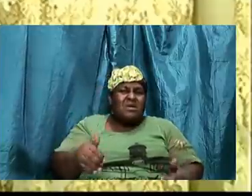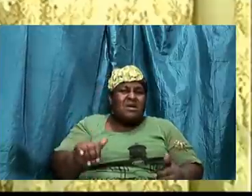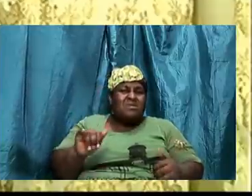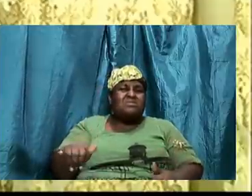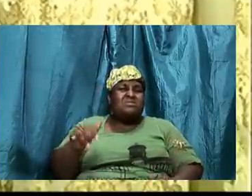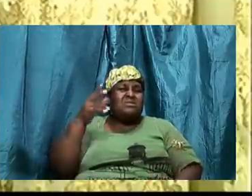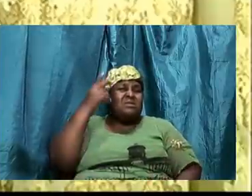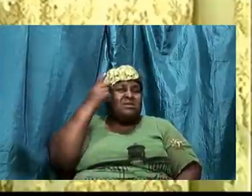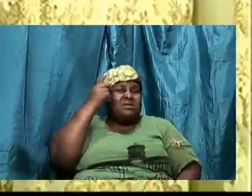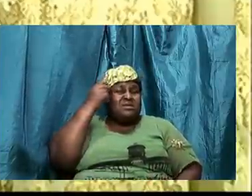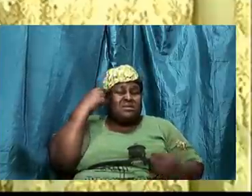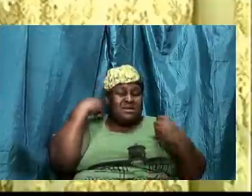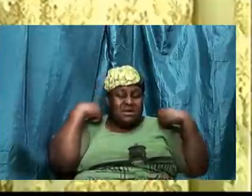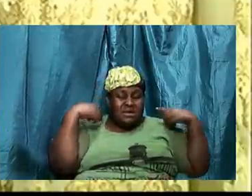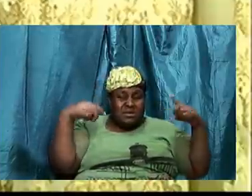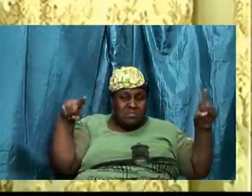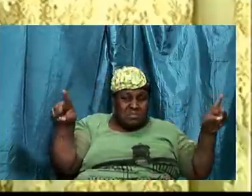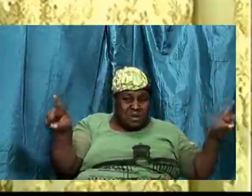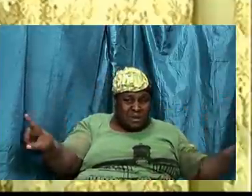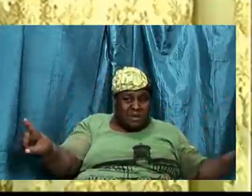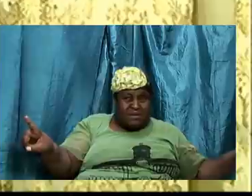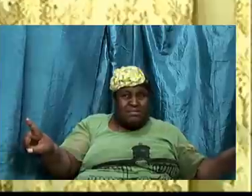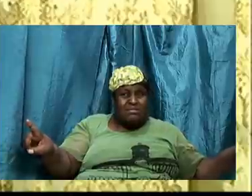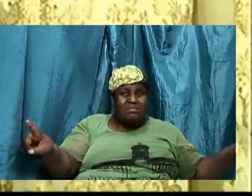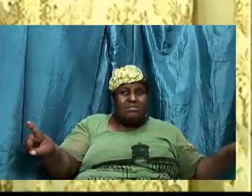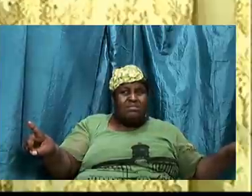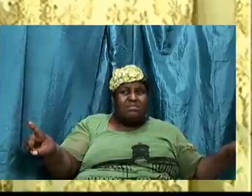These diabolical forces